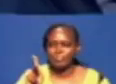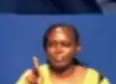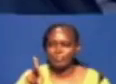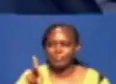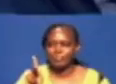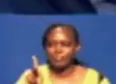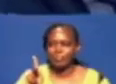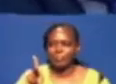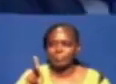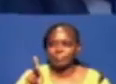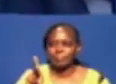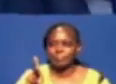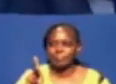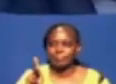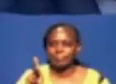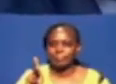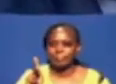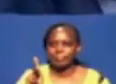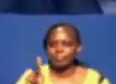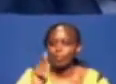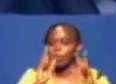sankok, then I put the